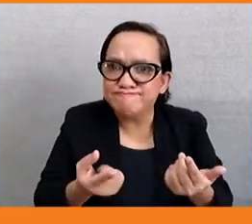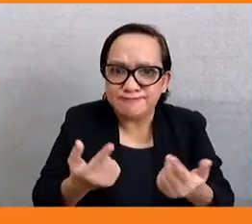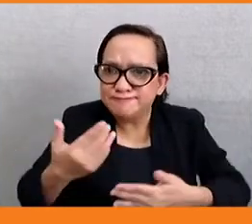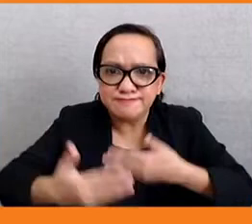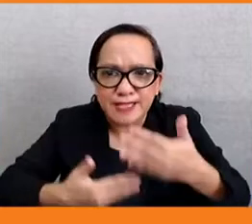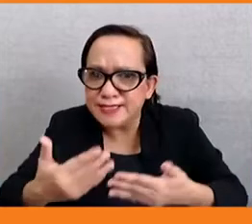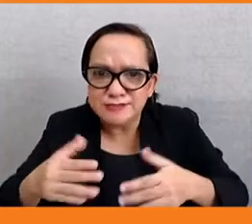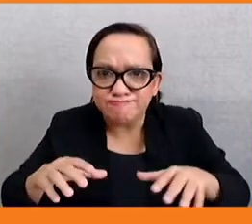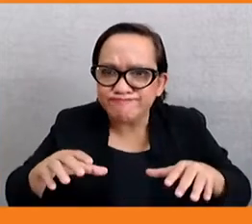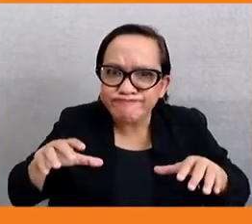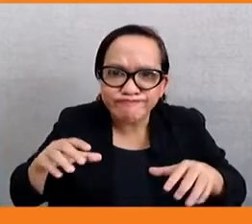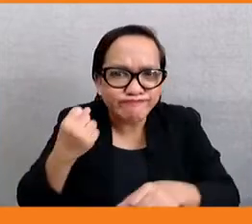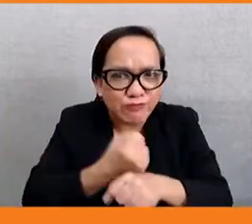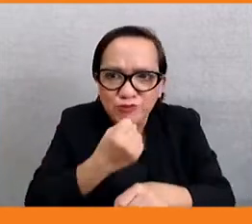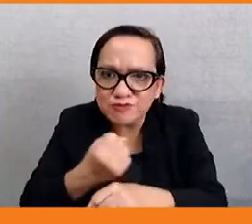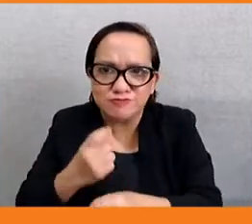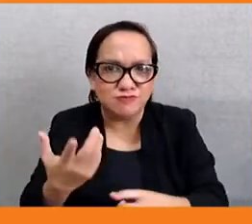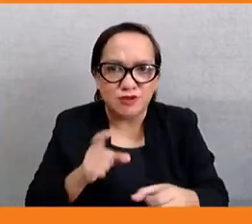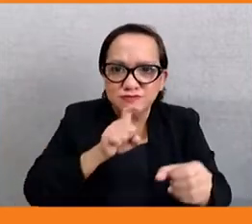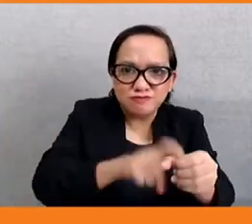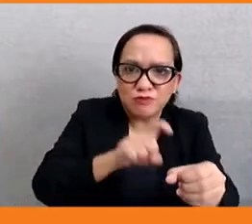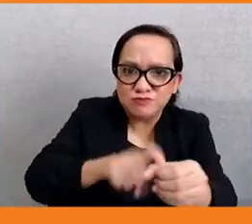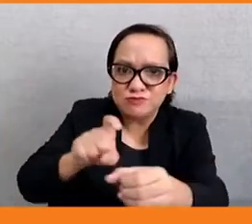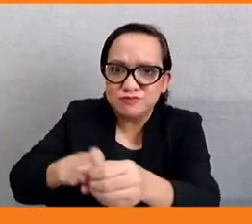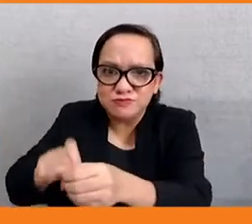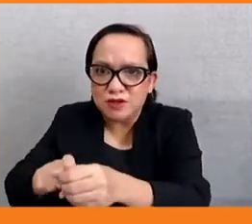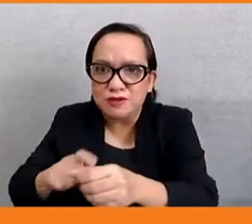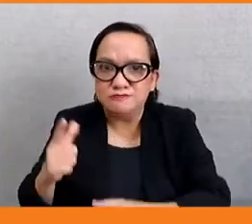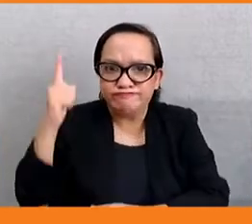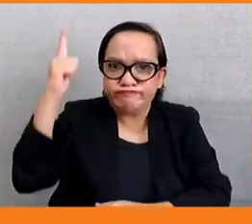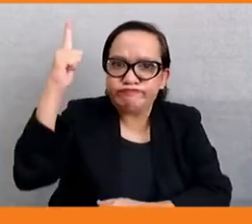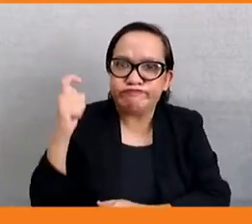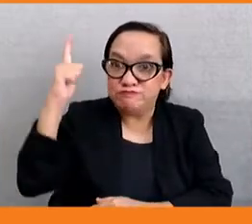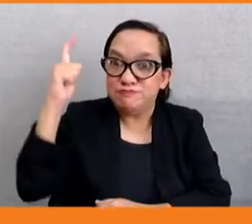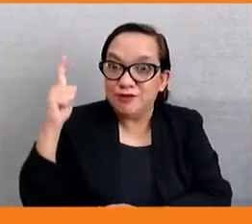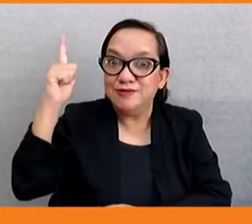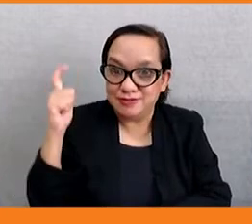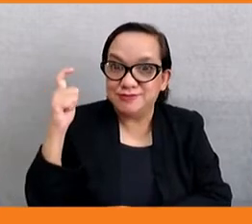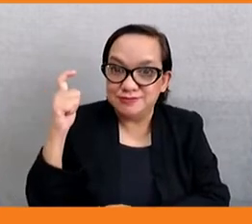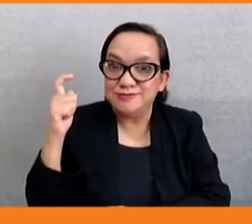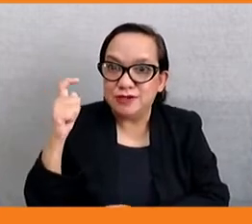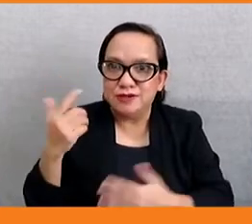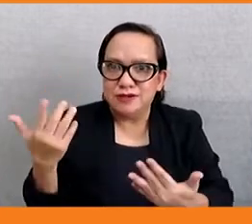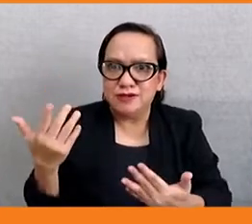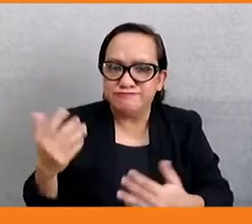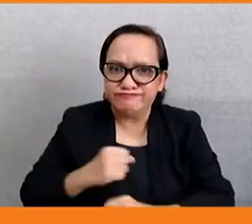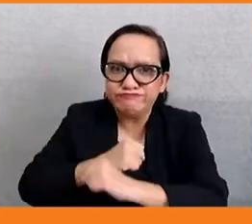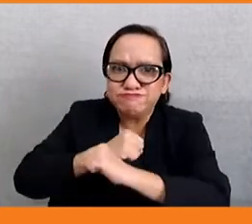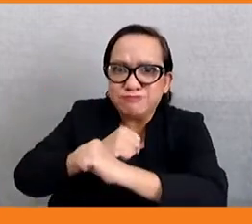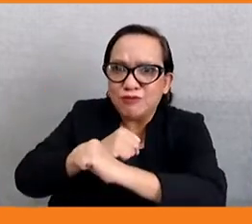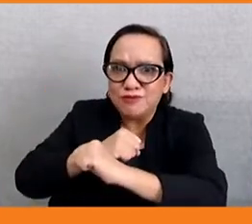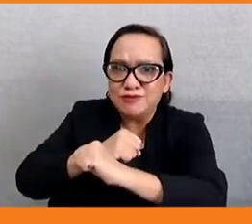3. Grievance readiness, and 4. Protection from reprisals. We look forward